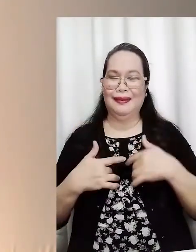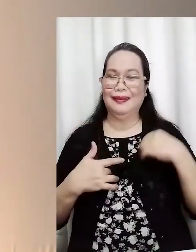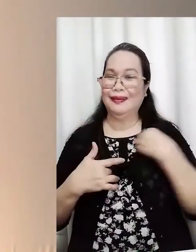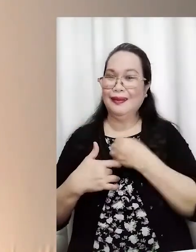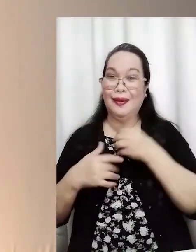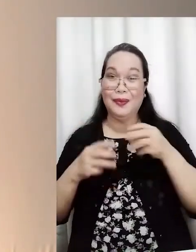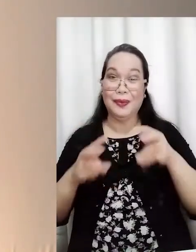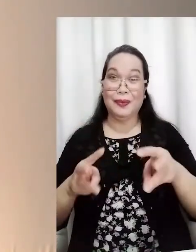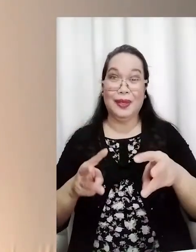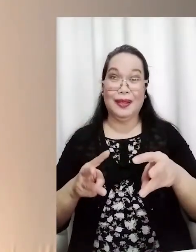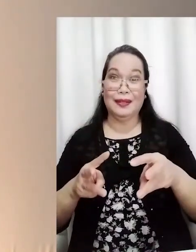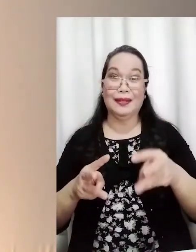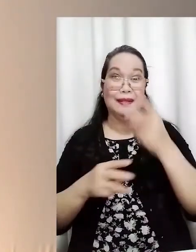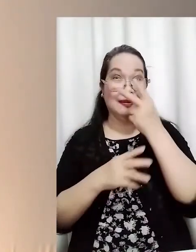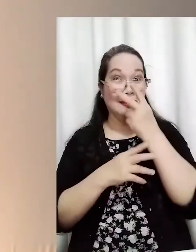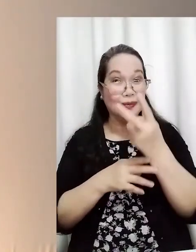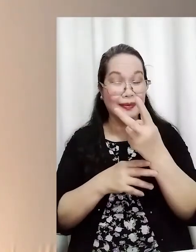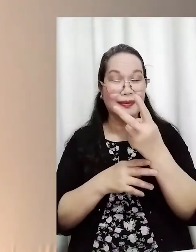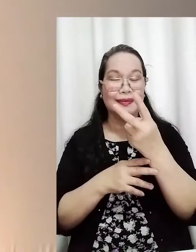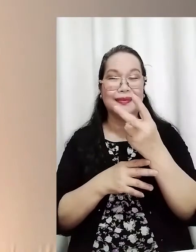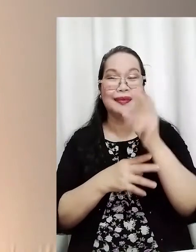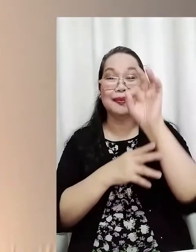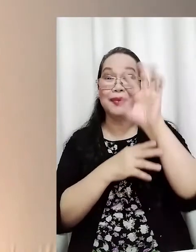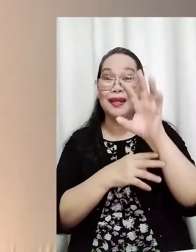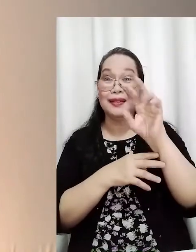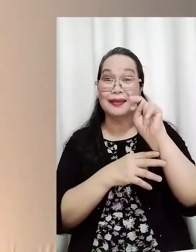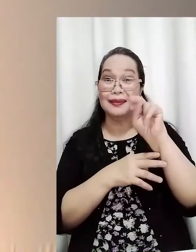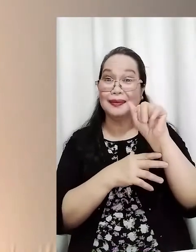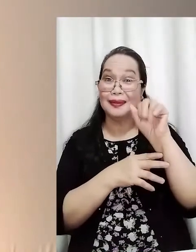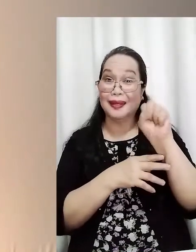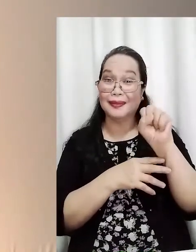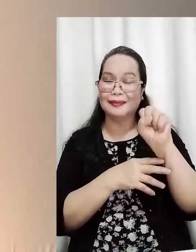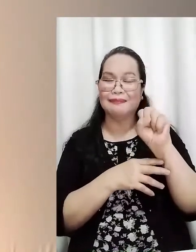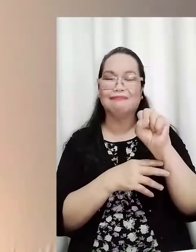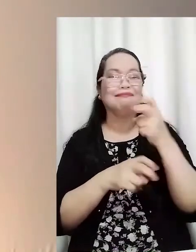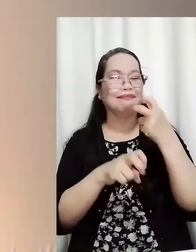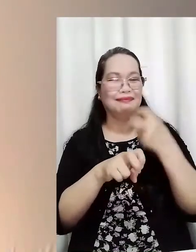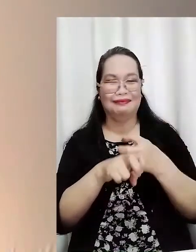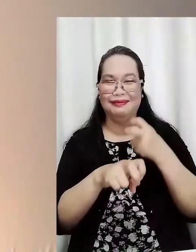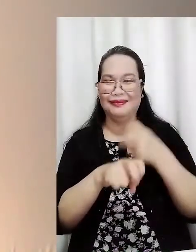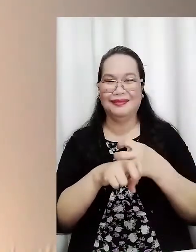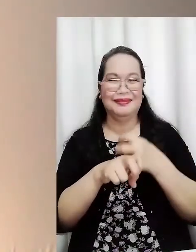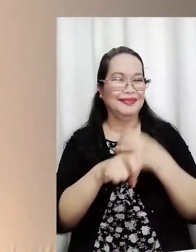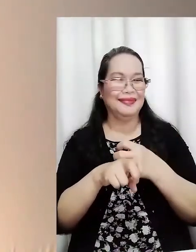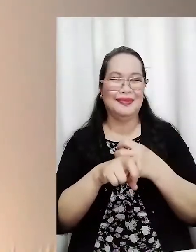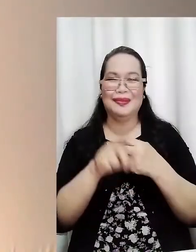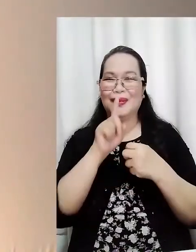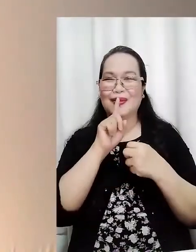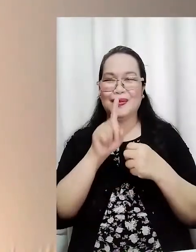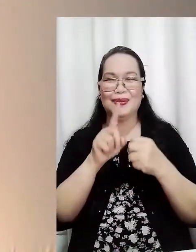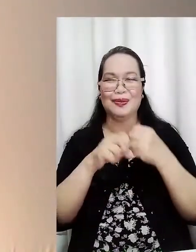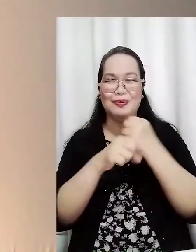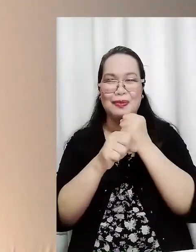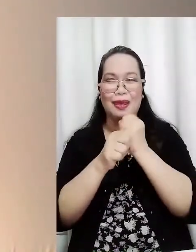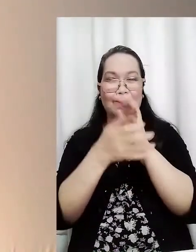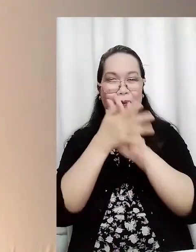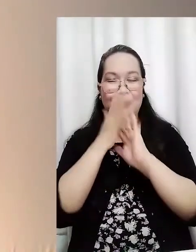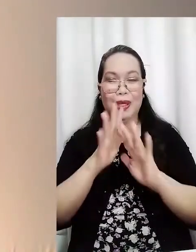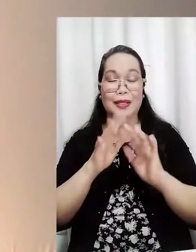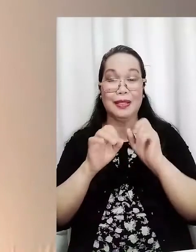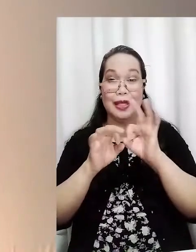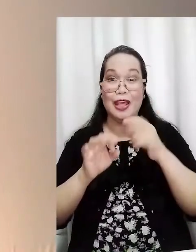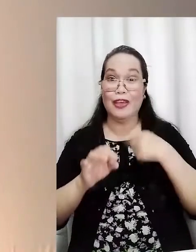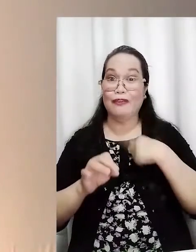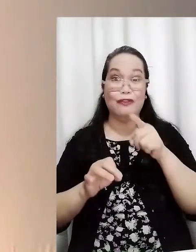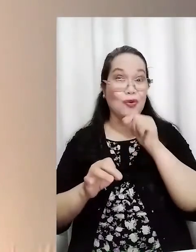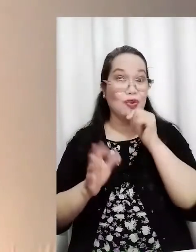Narinig natin kay Pastor Nas, it is difficult to do peacemaking kung wala kang integrity in